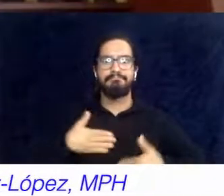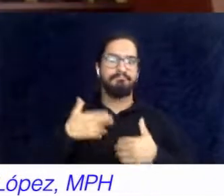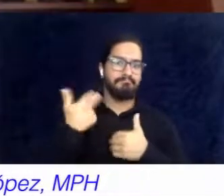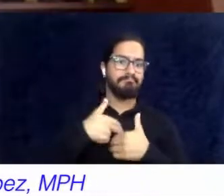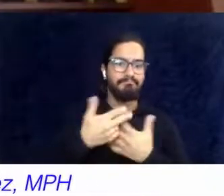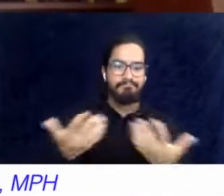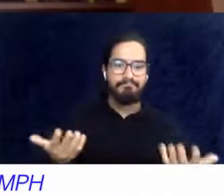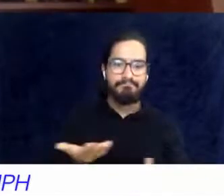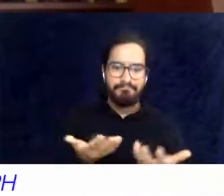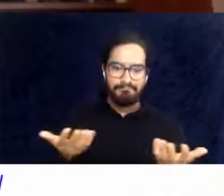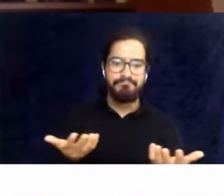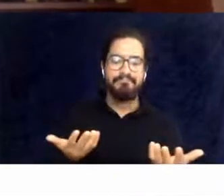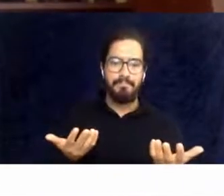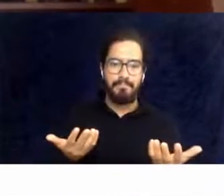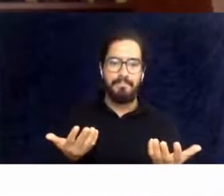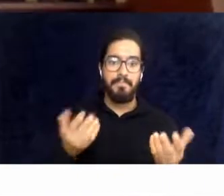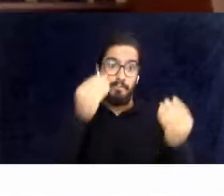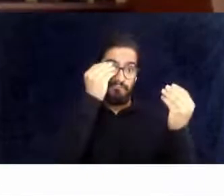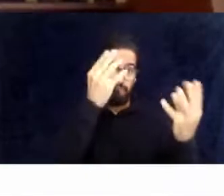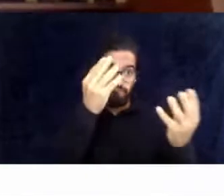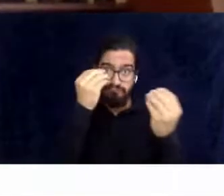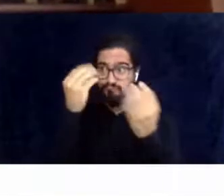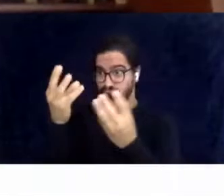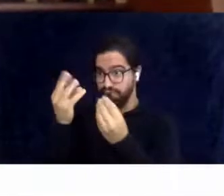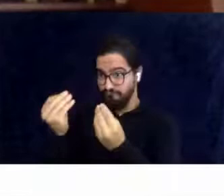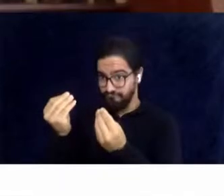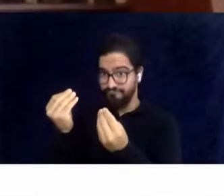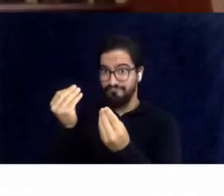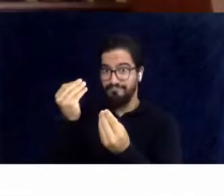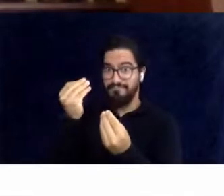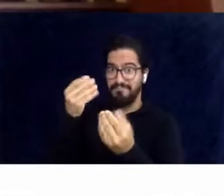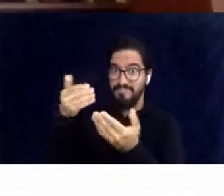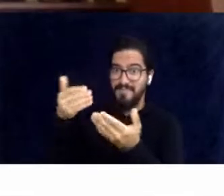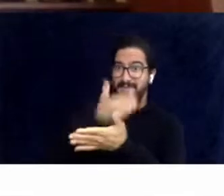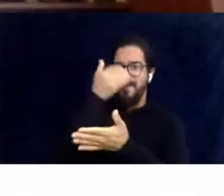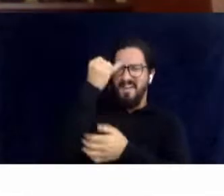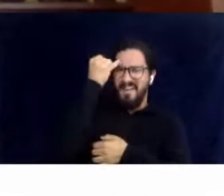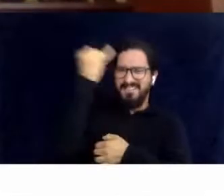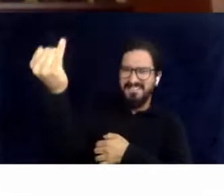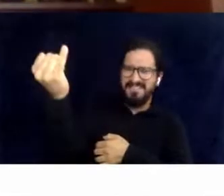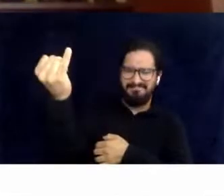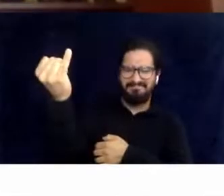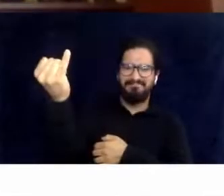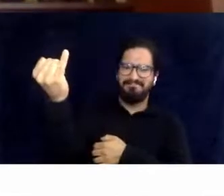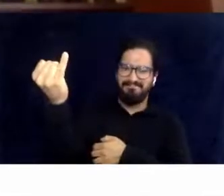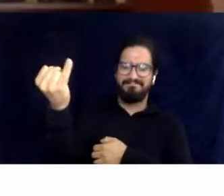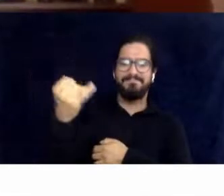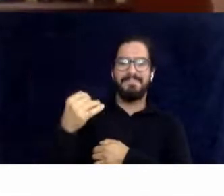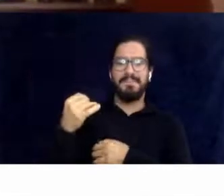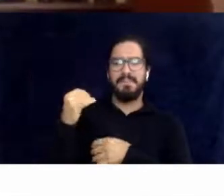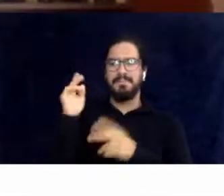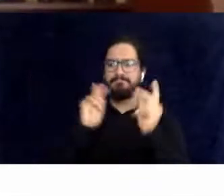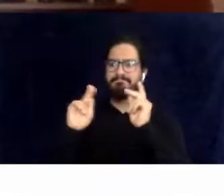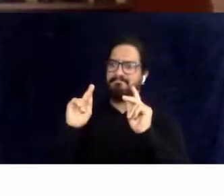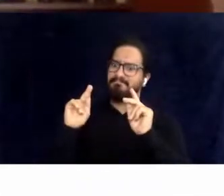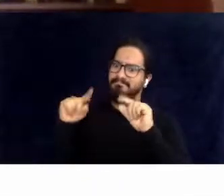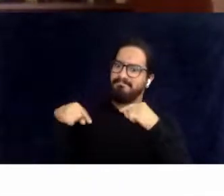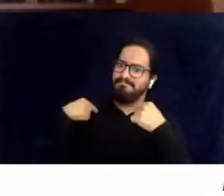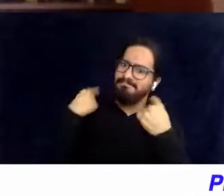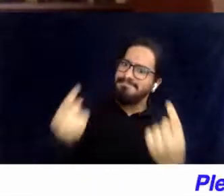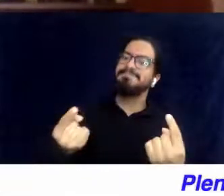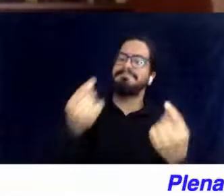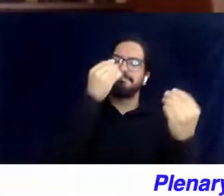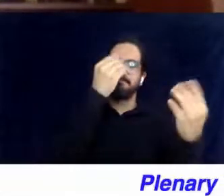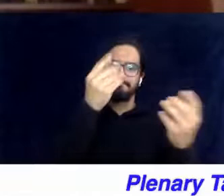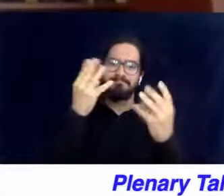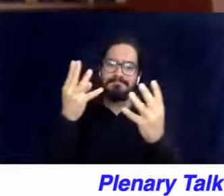all the knowledge and the new ideas that all the people have been communicating with us during this